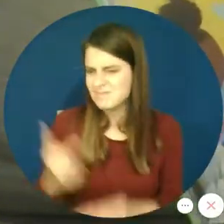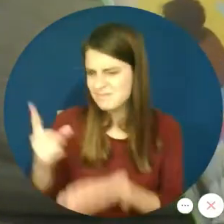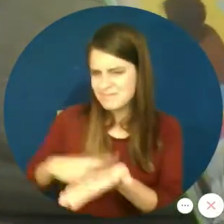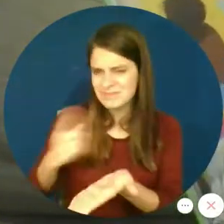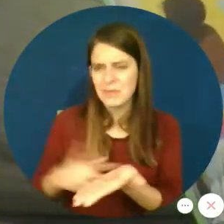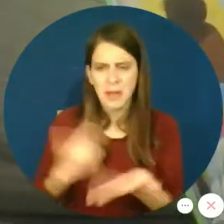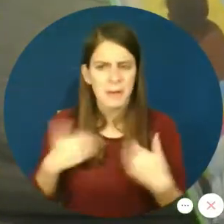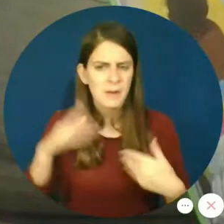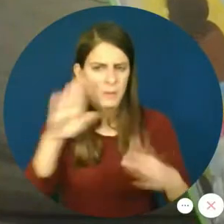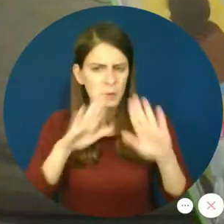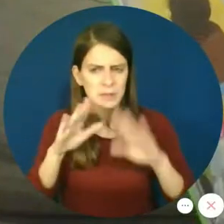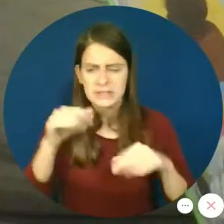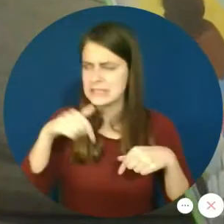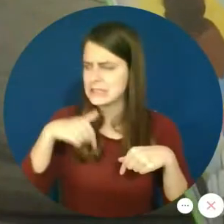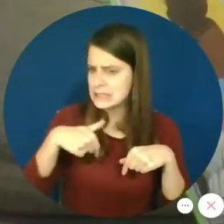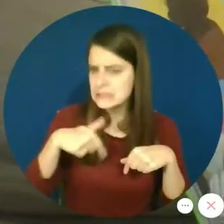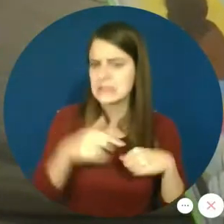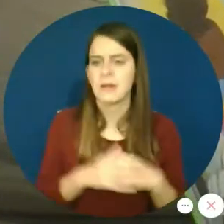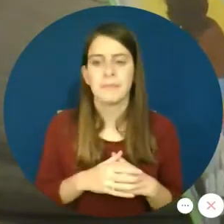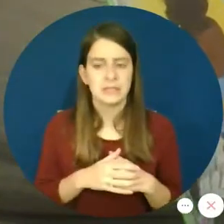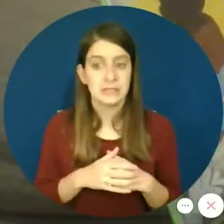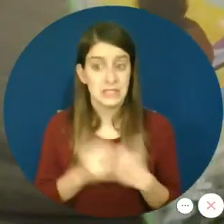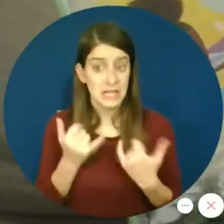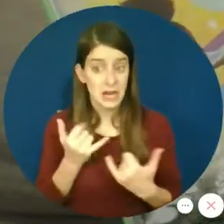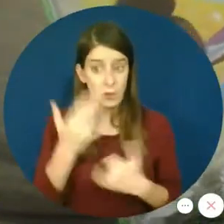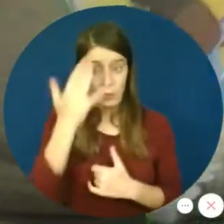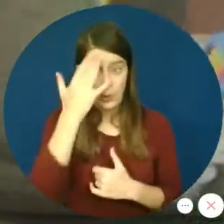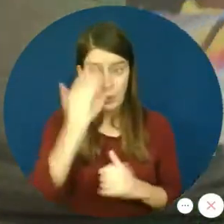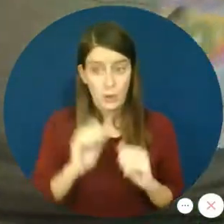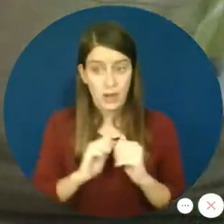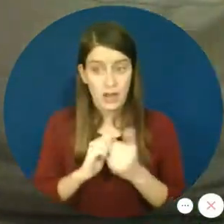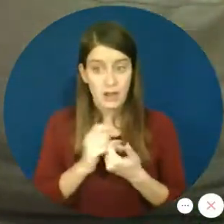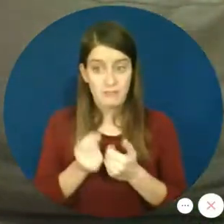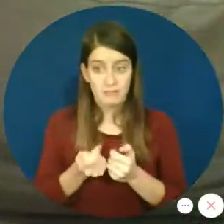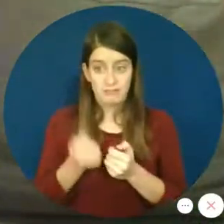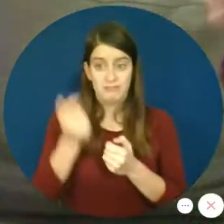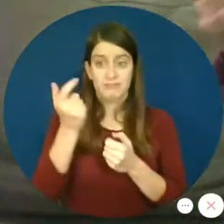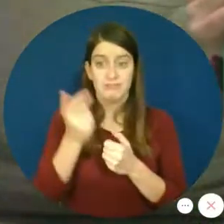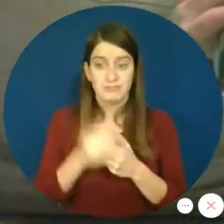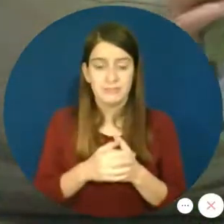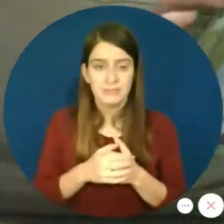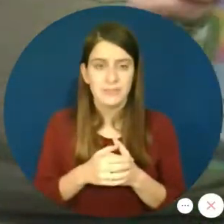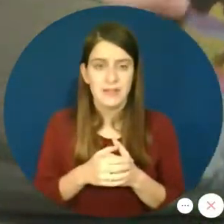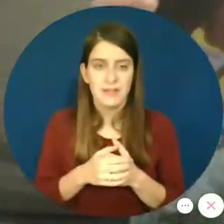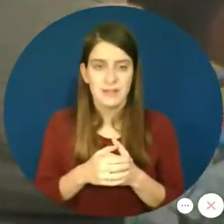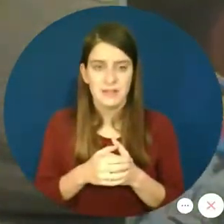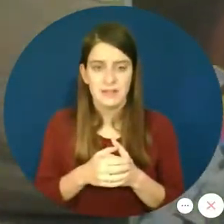to time. But now that she knew how to get rid of them,